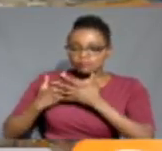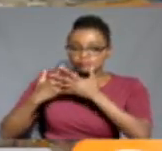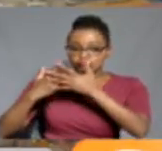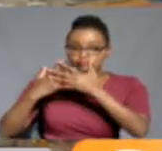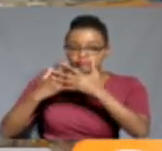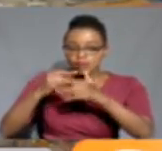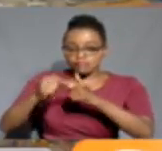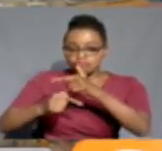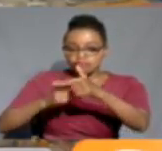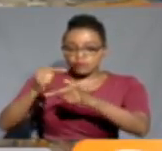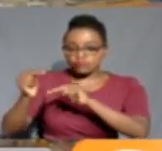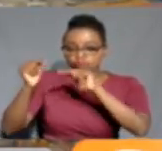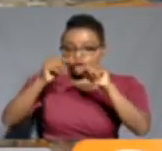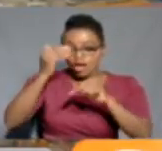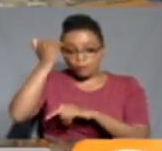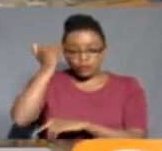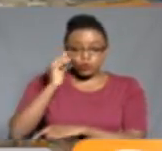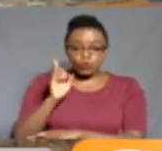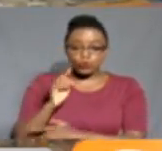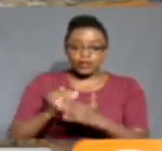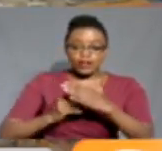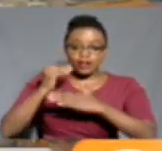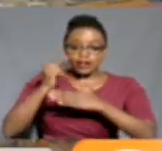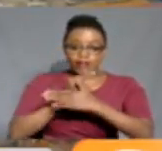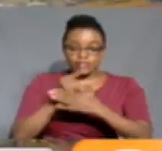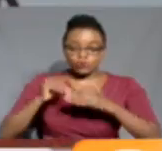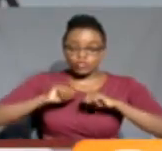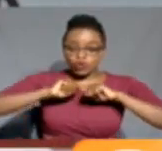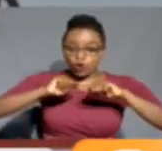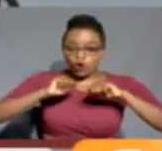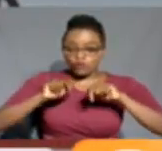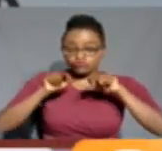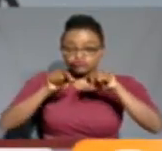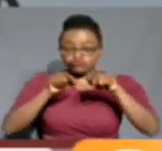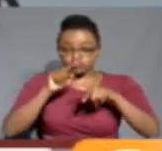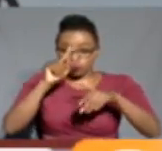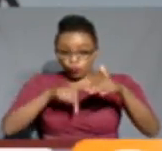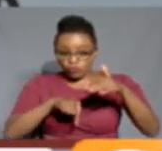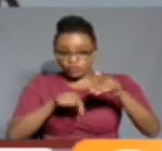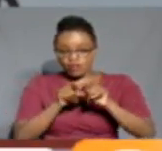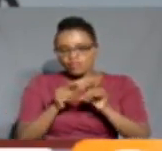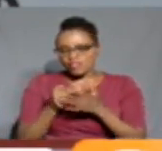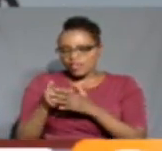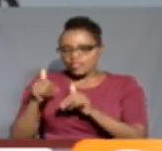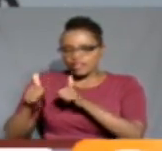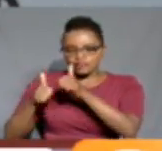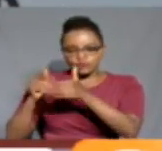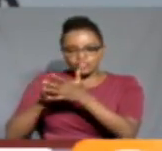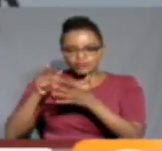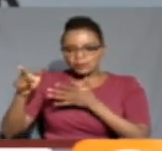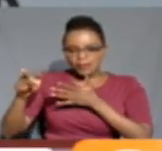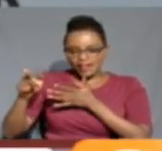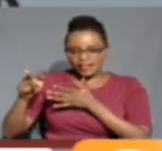being processed to appear in court next week. The officials are accused of abetting tax evasion.